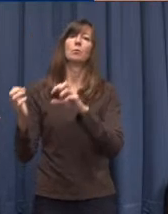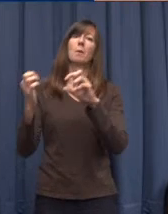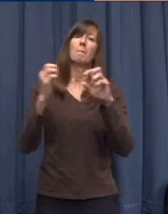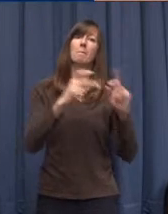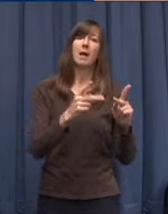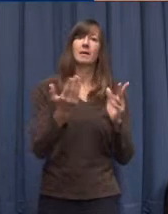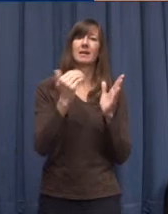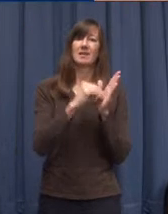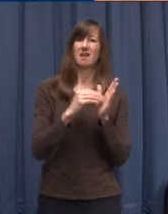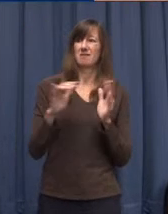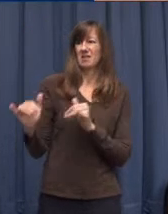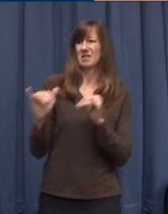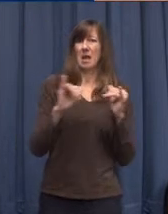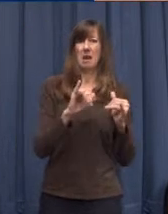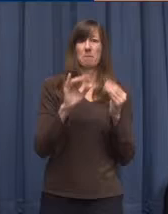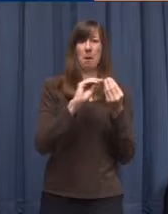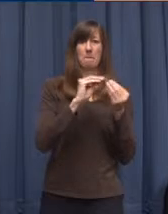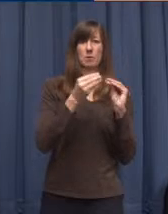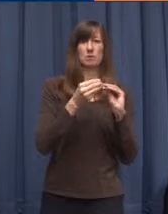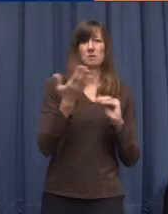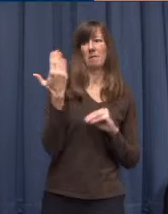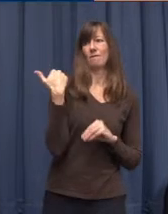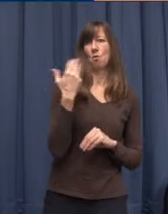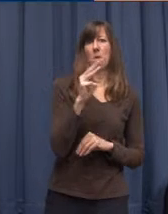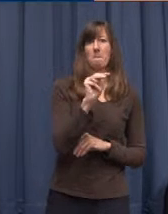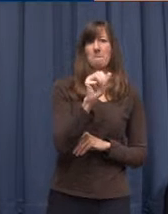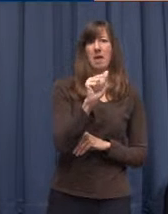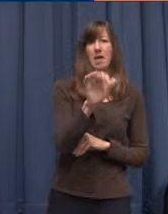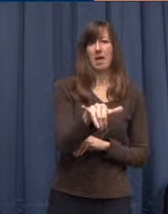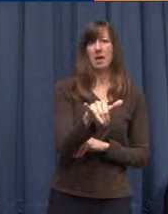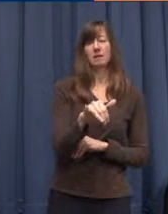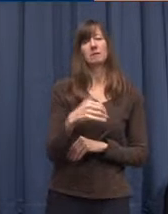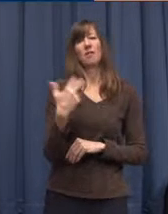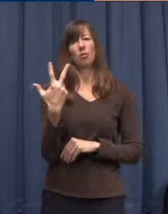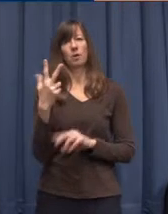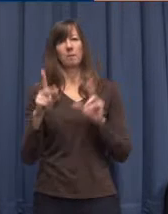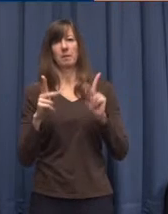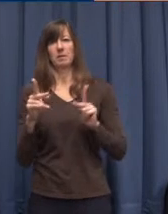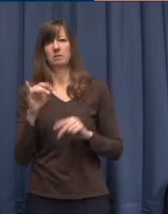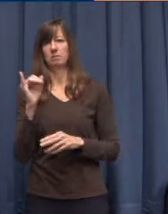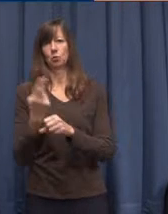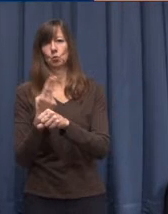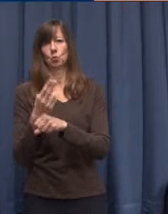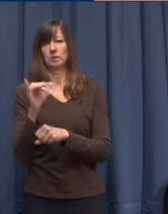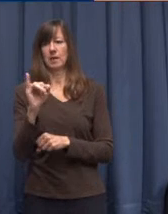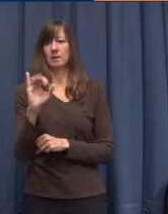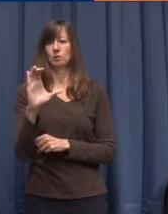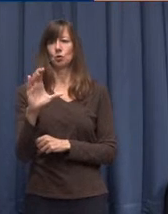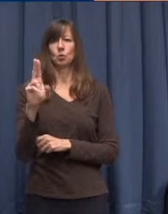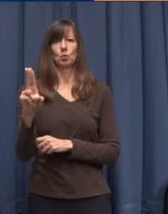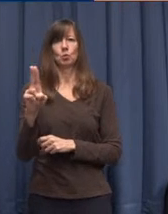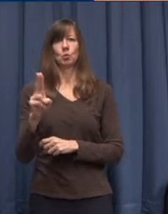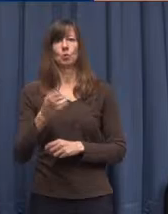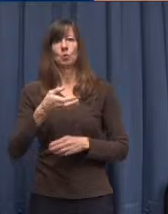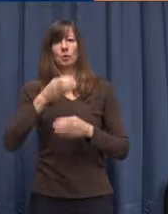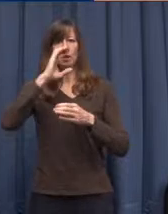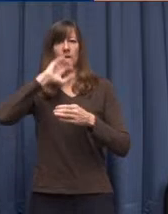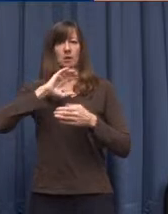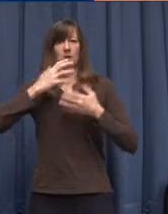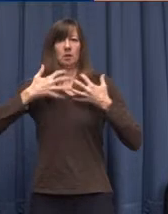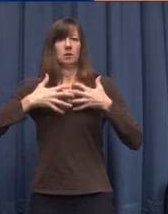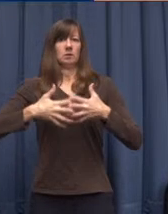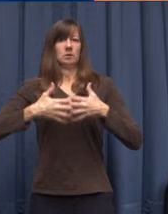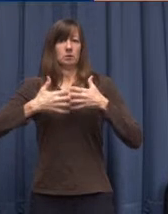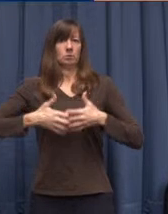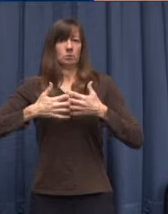and 3, unfortunately, in ICU beds using ventilator there. We do still have more than sufficient